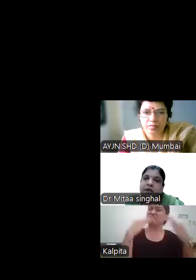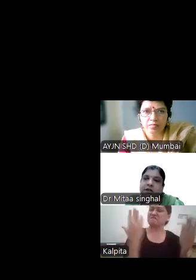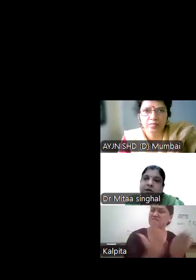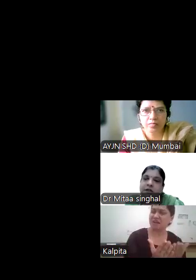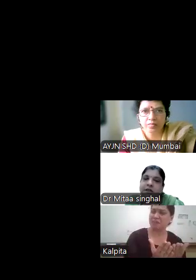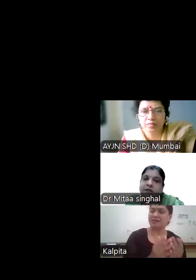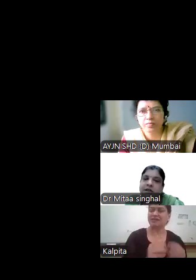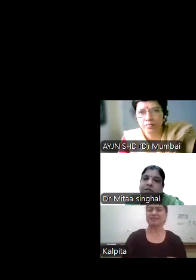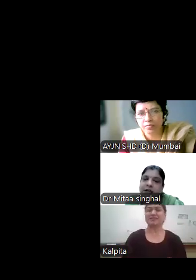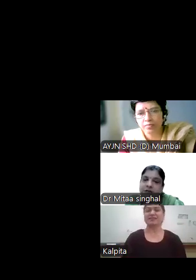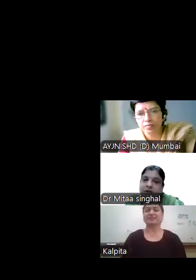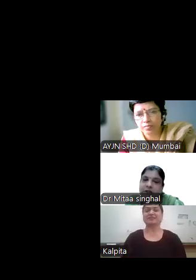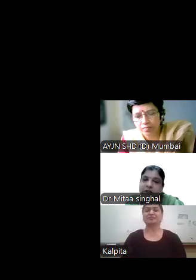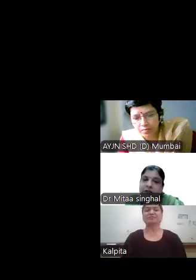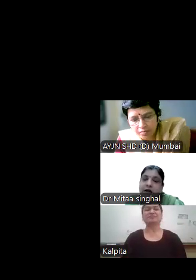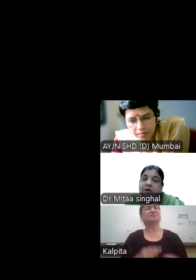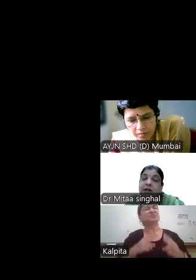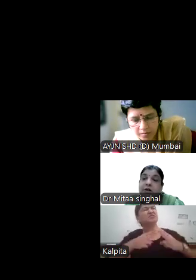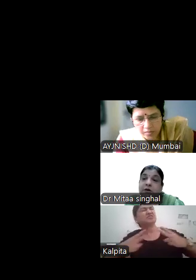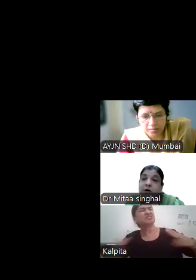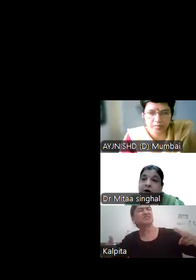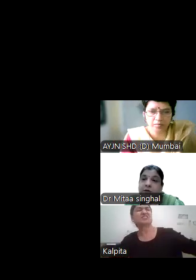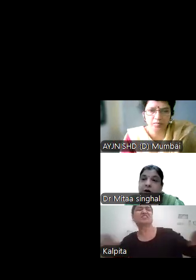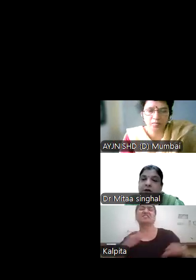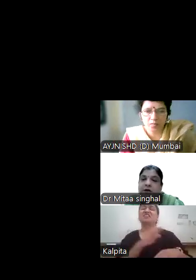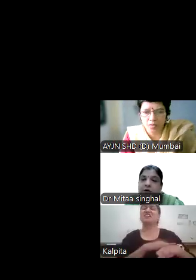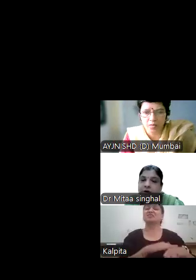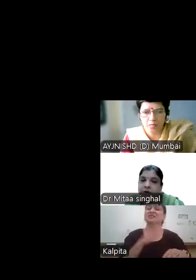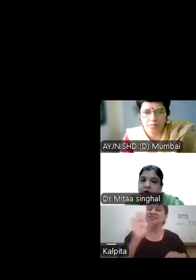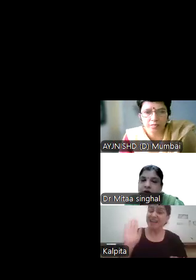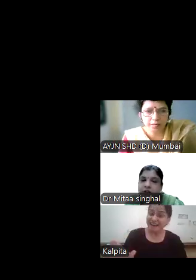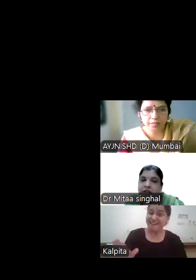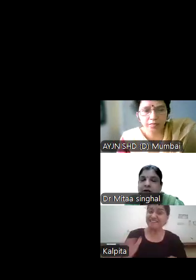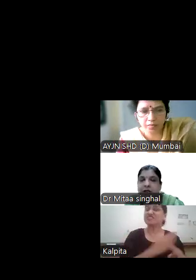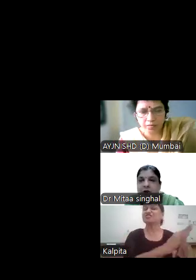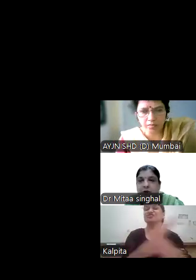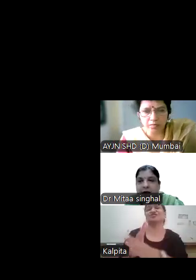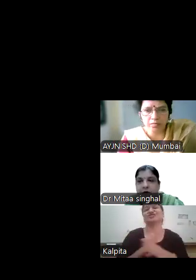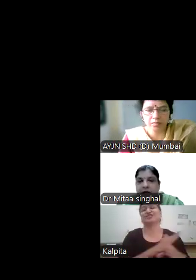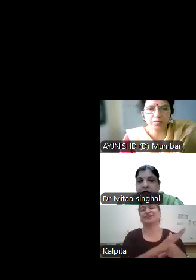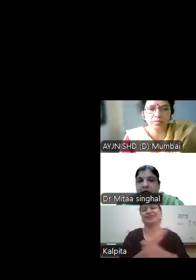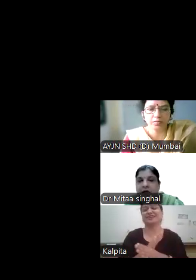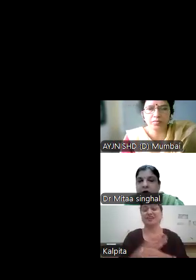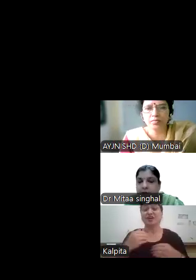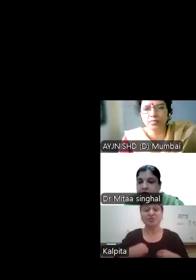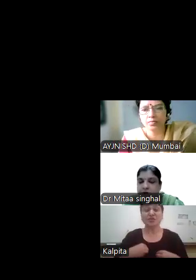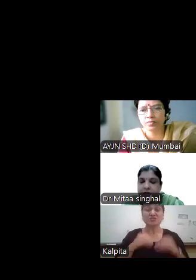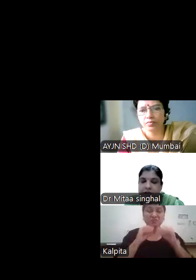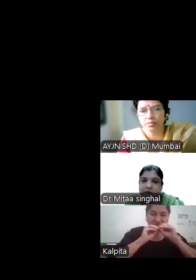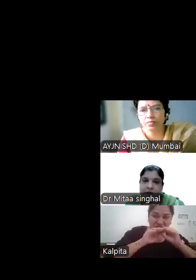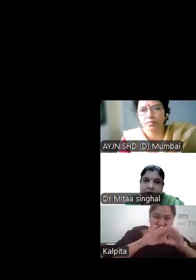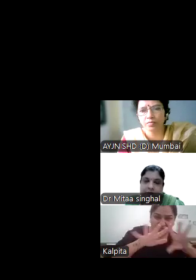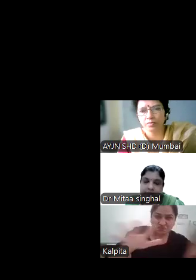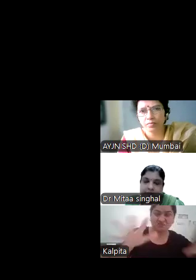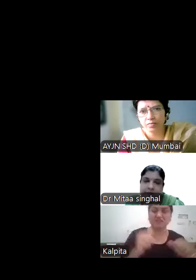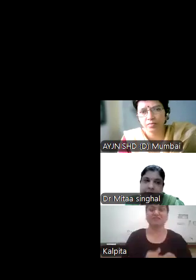their unique experiences and passions. We need to talk about their contributions and we need to advocate equal